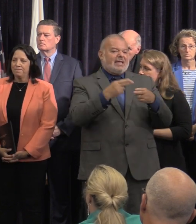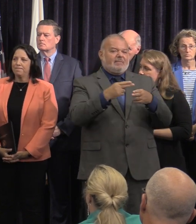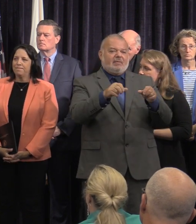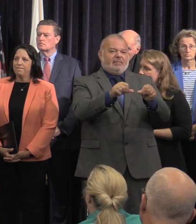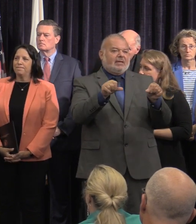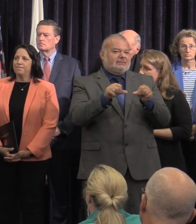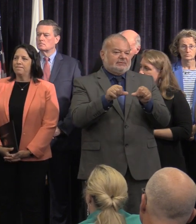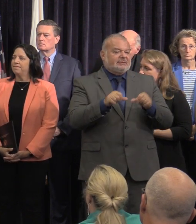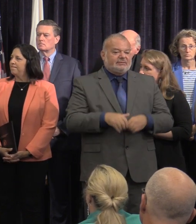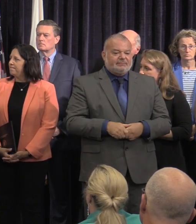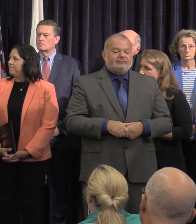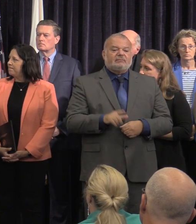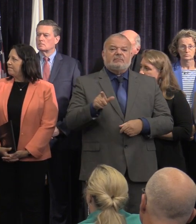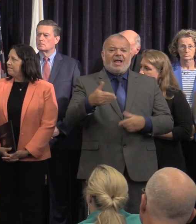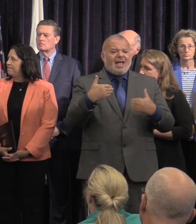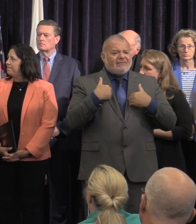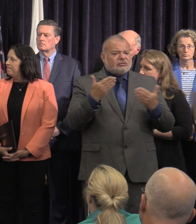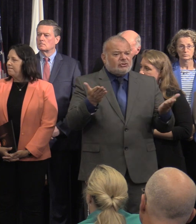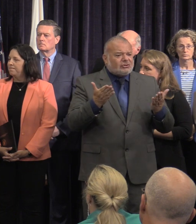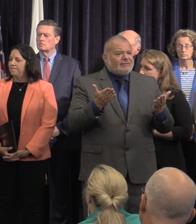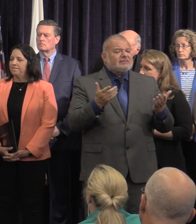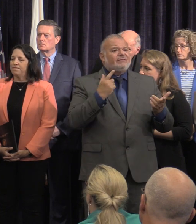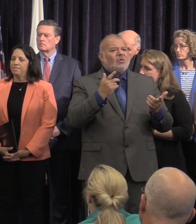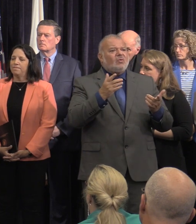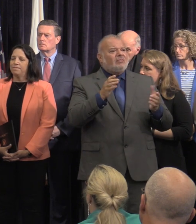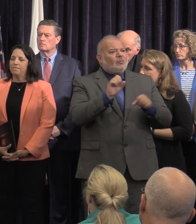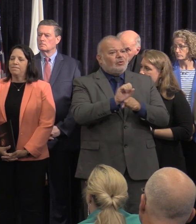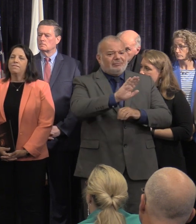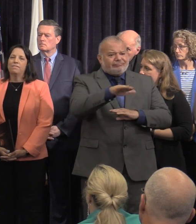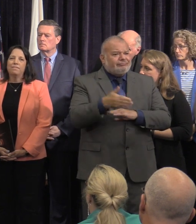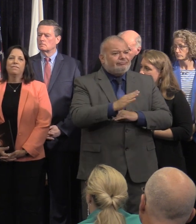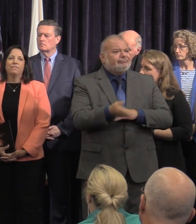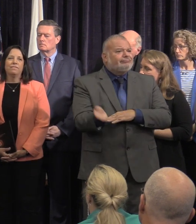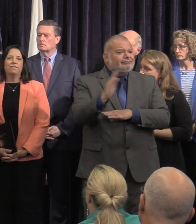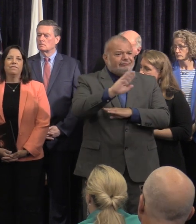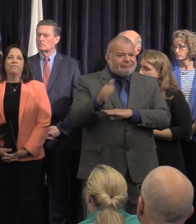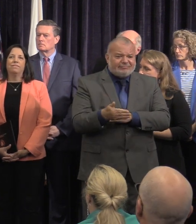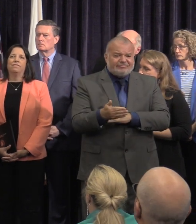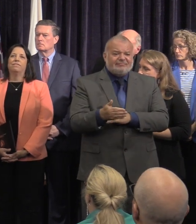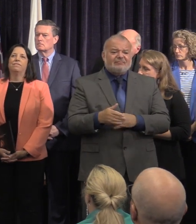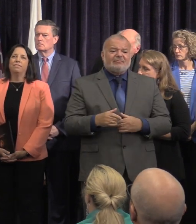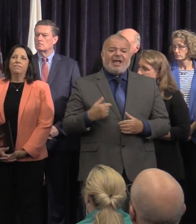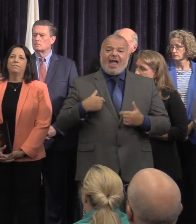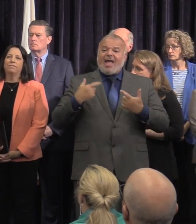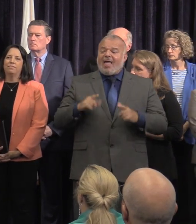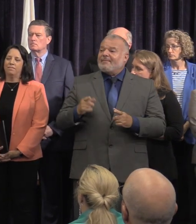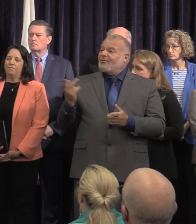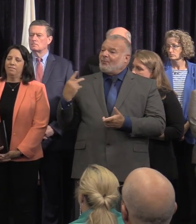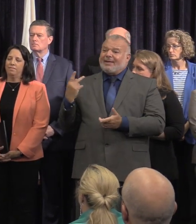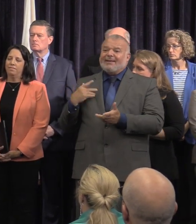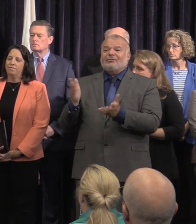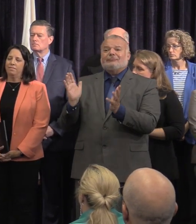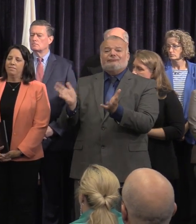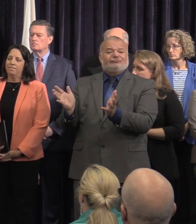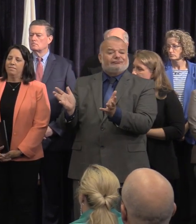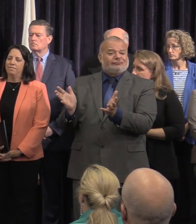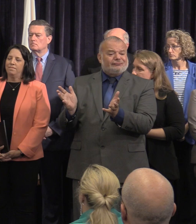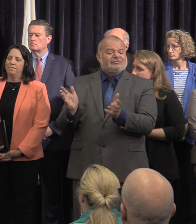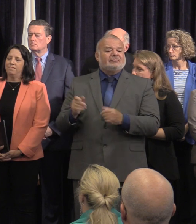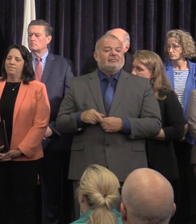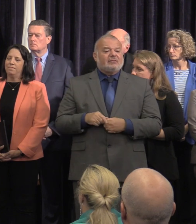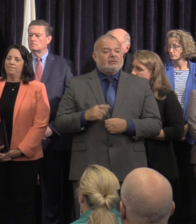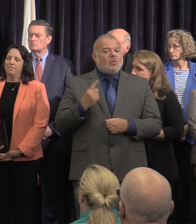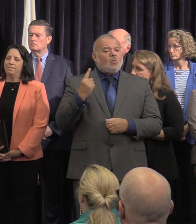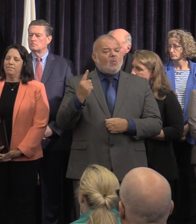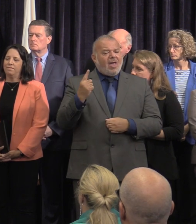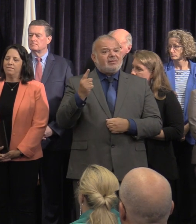services to the families there. We also had a chance to speak with some of those families. We met a father